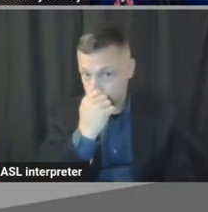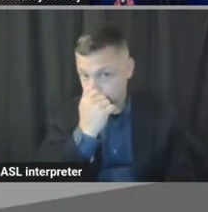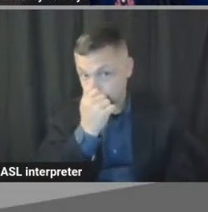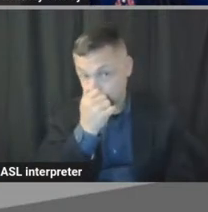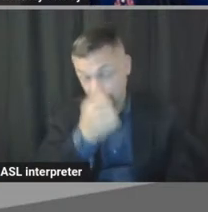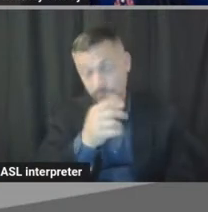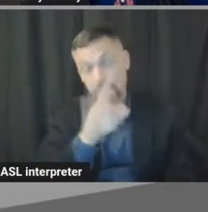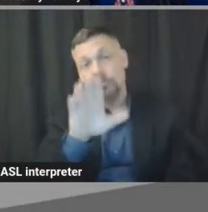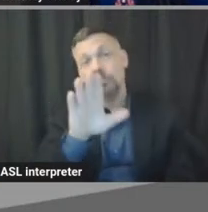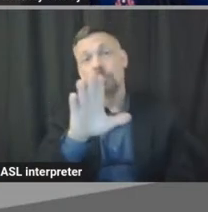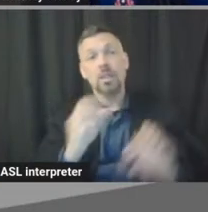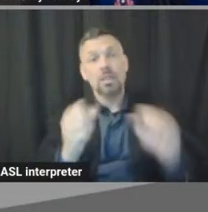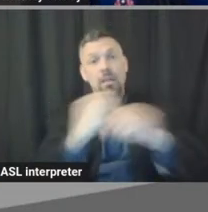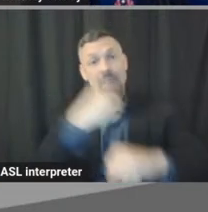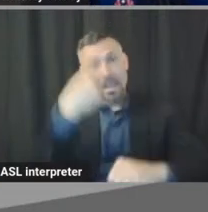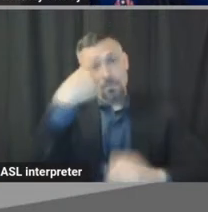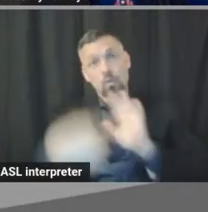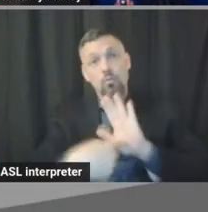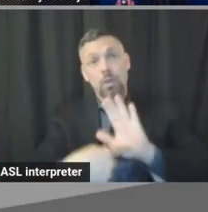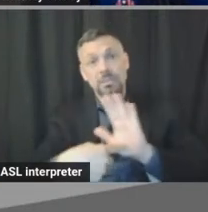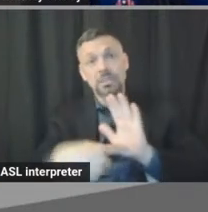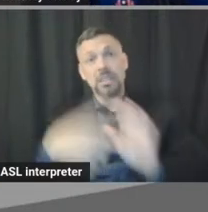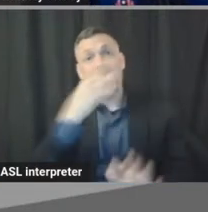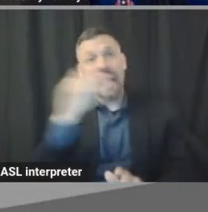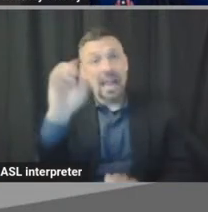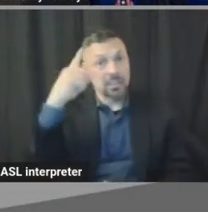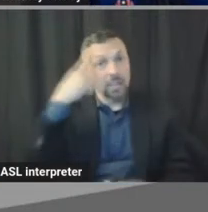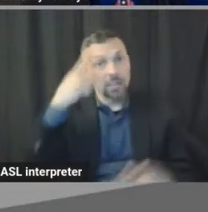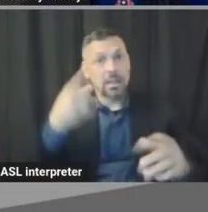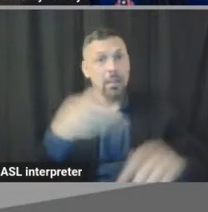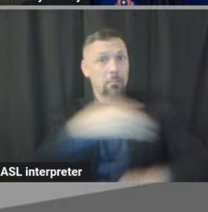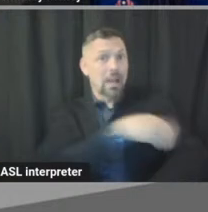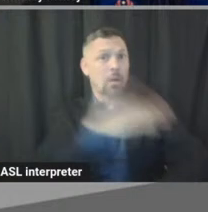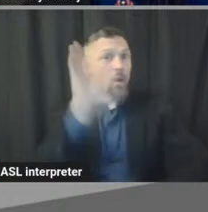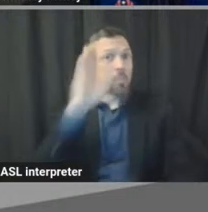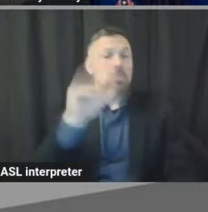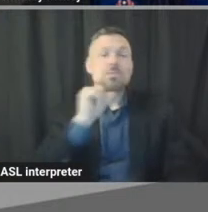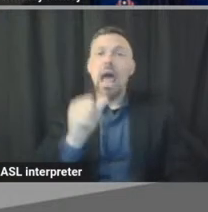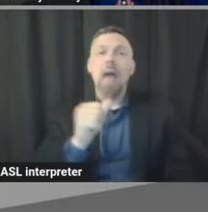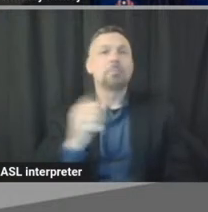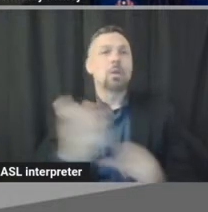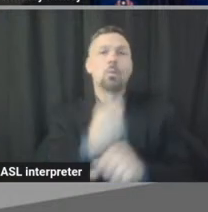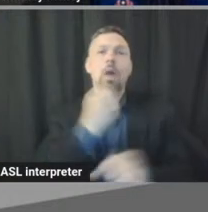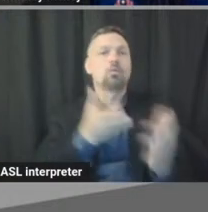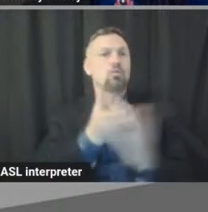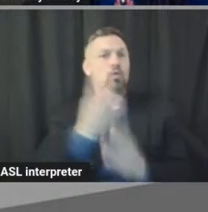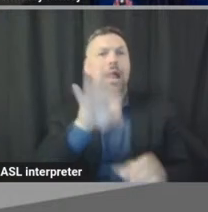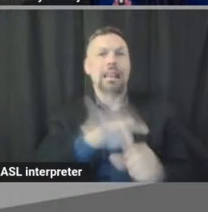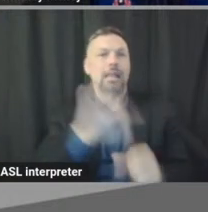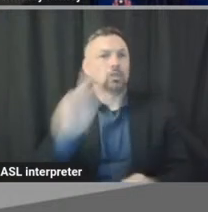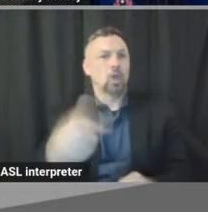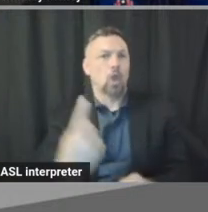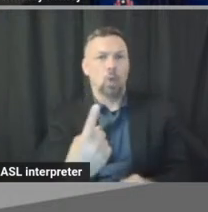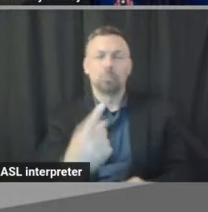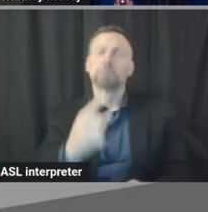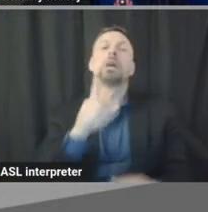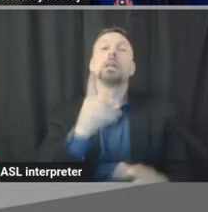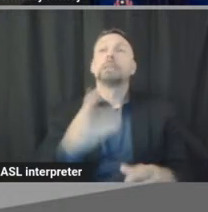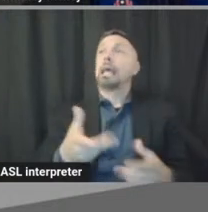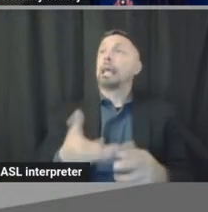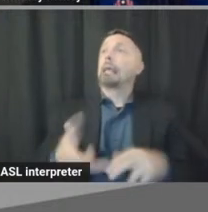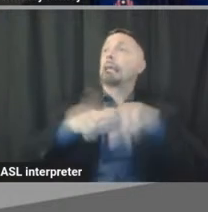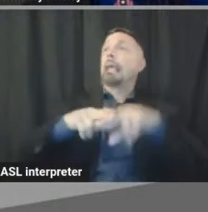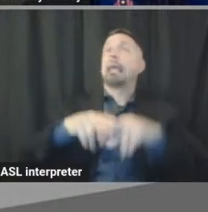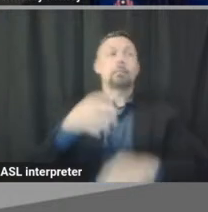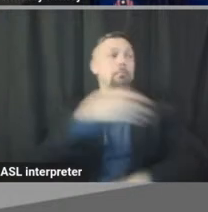So the fight for representation and governing power will not be won through elections alone. To gain power in